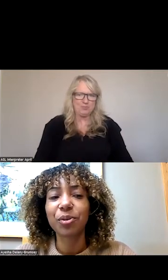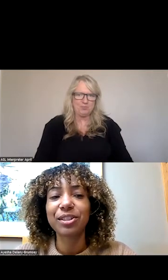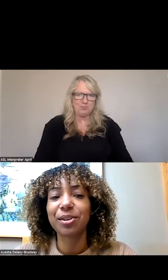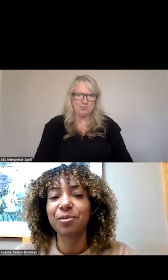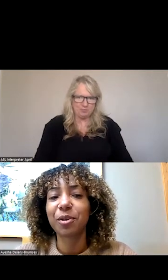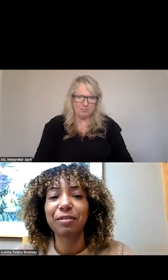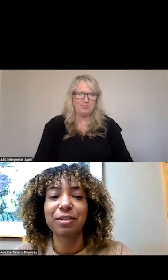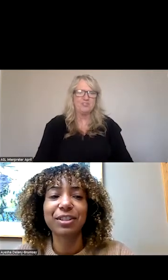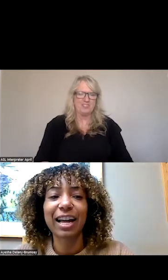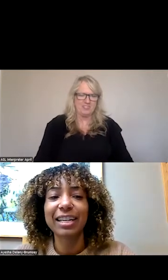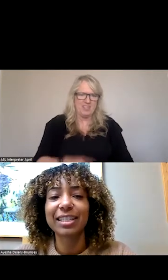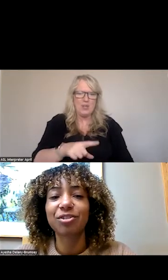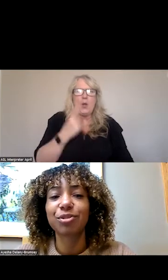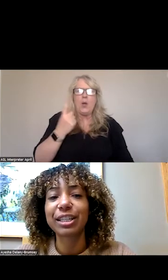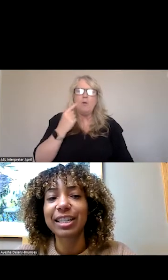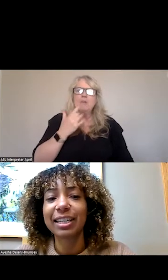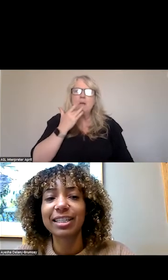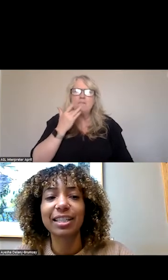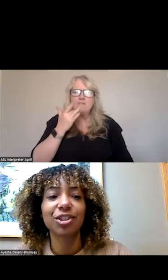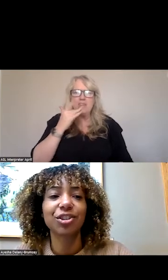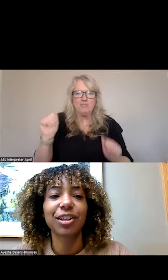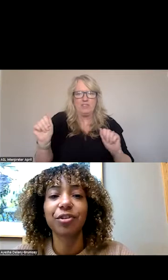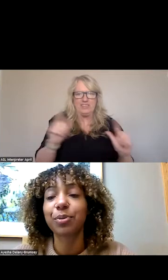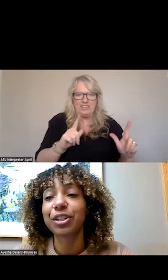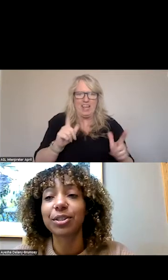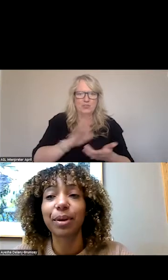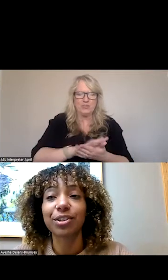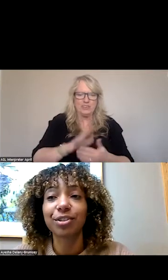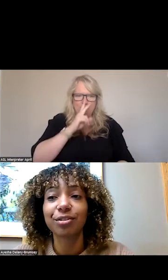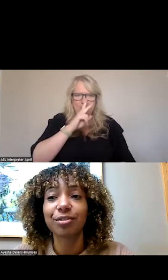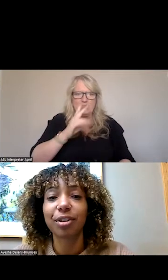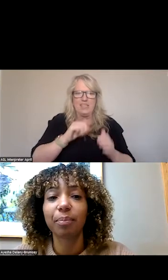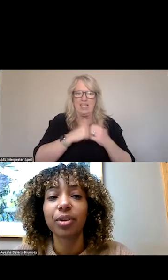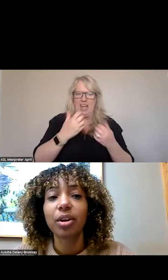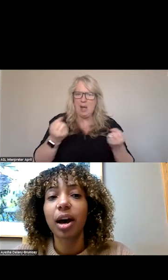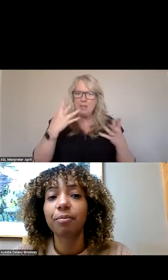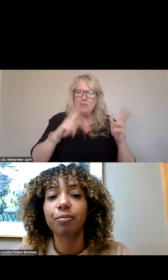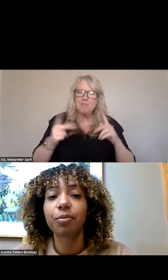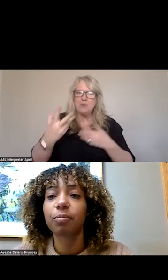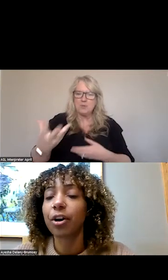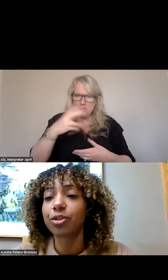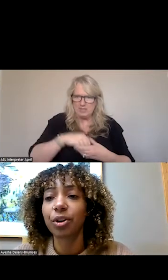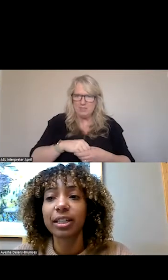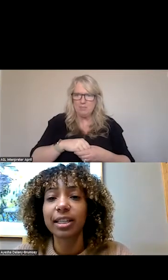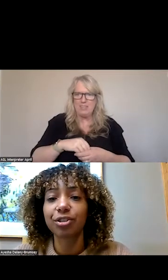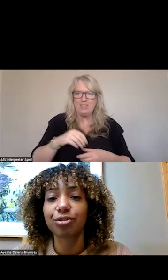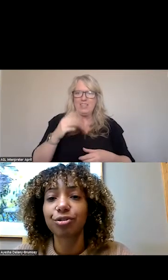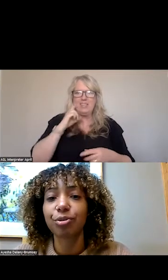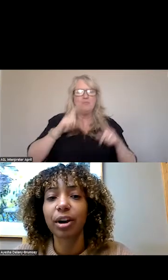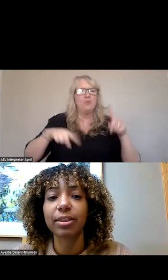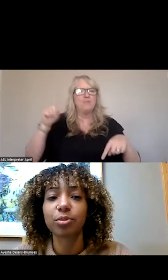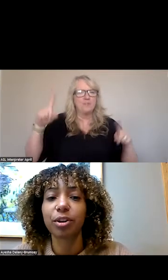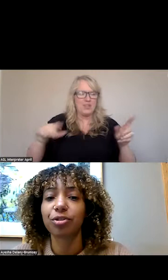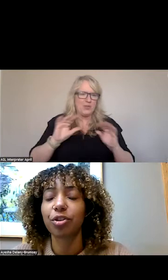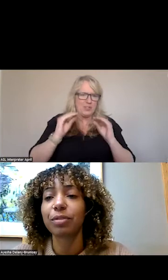This is always one of my favorite slides. It's really exciting to see just the level of participation from various organizations